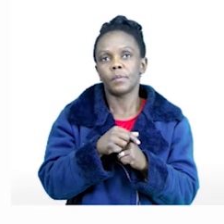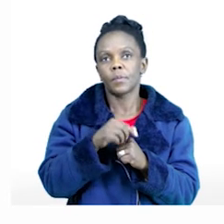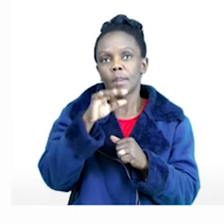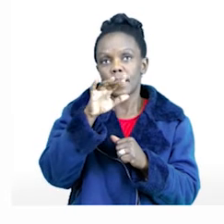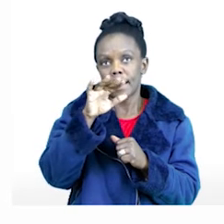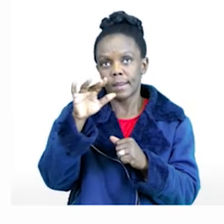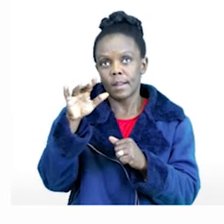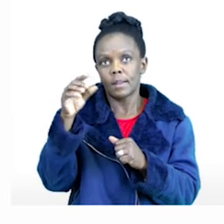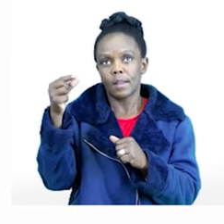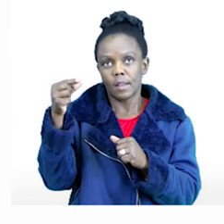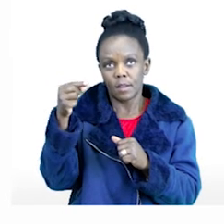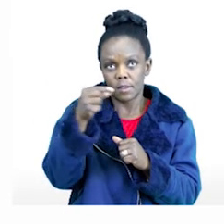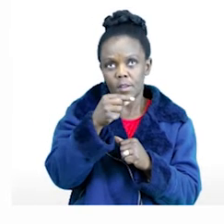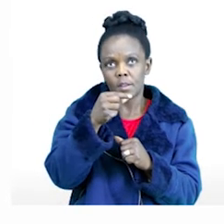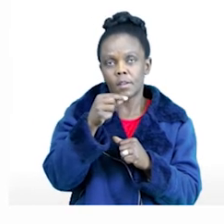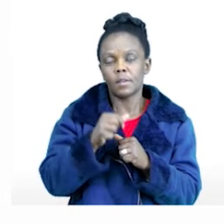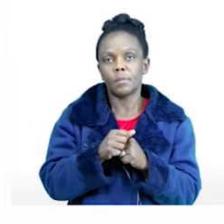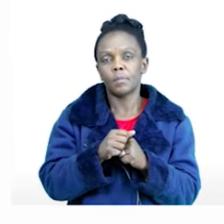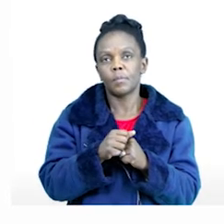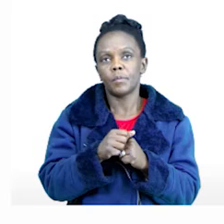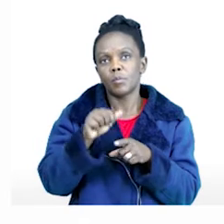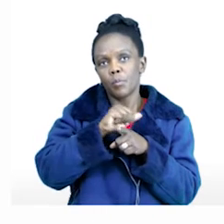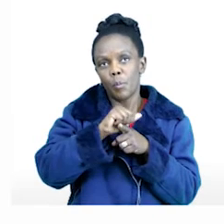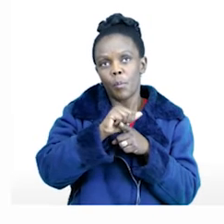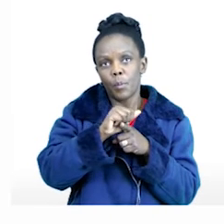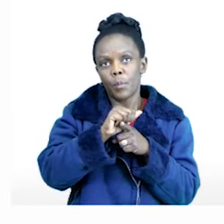G. Let's all say G.